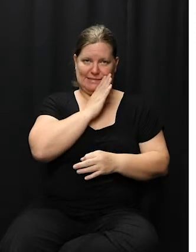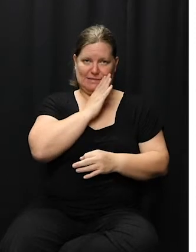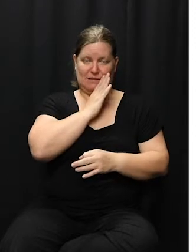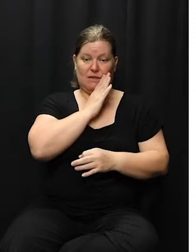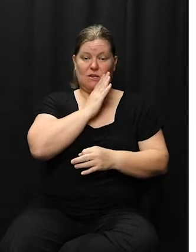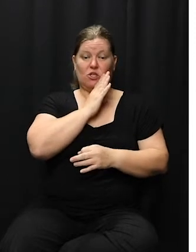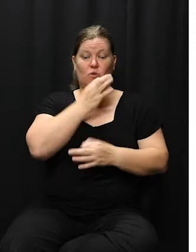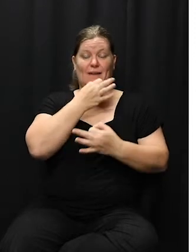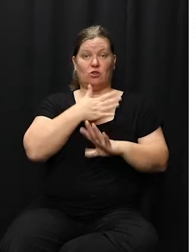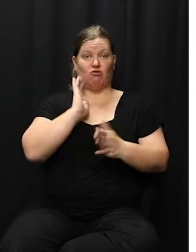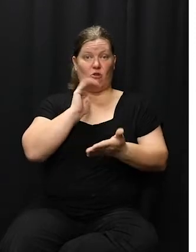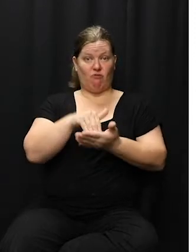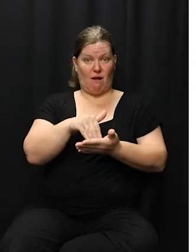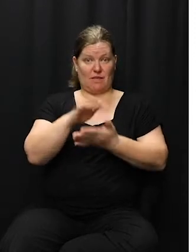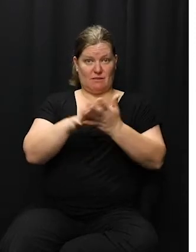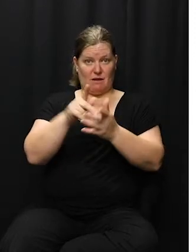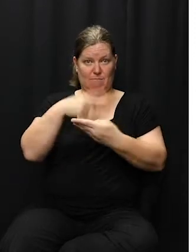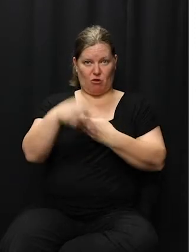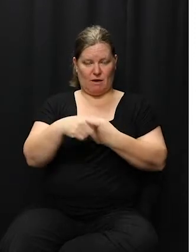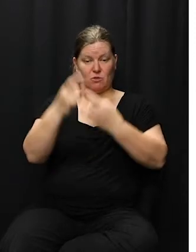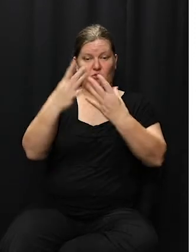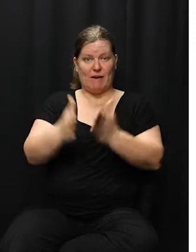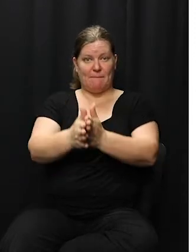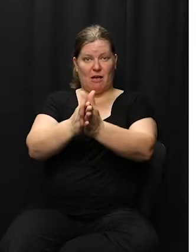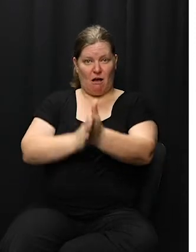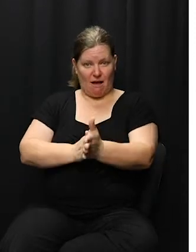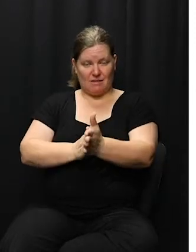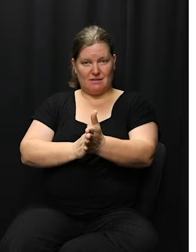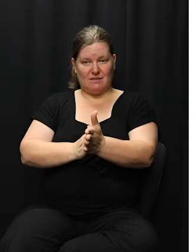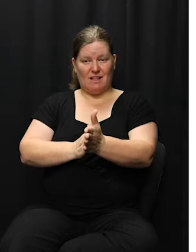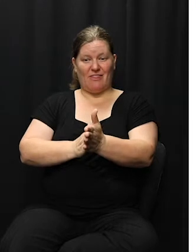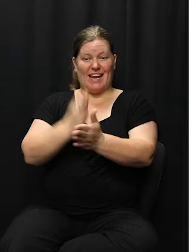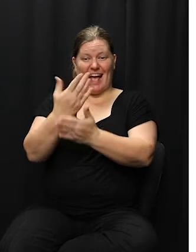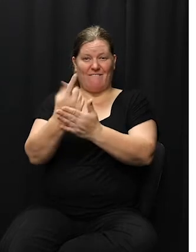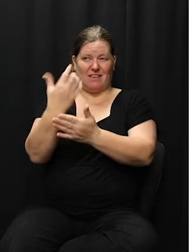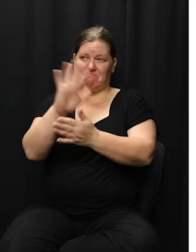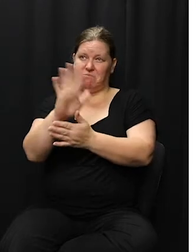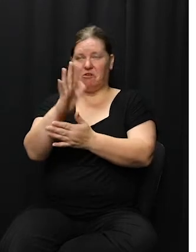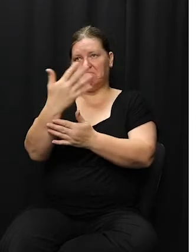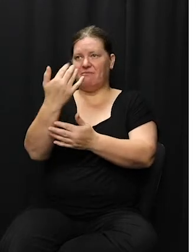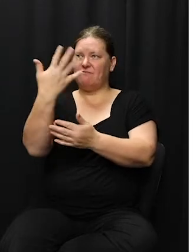children are missing sign, a lot of communication they miss out on. So they arrive at our program already behind,